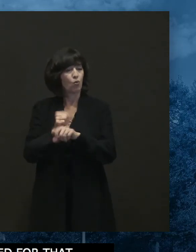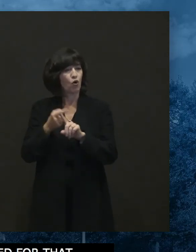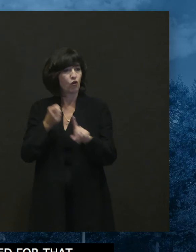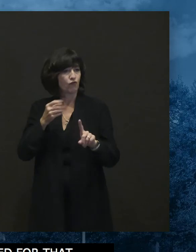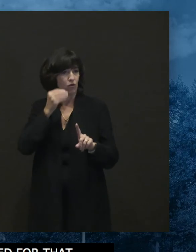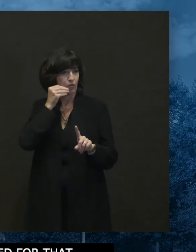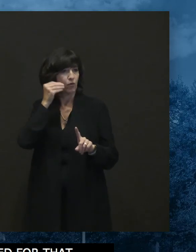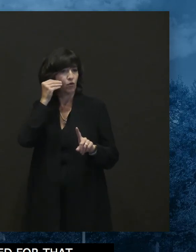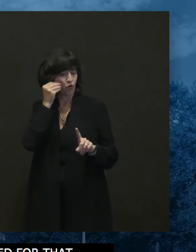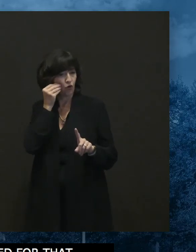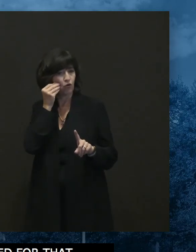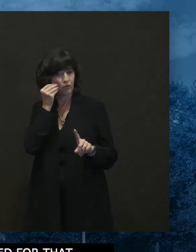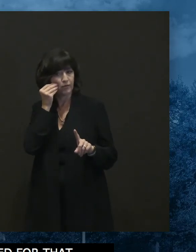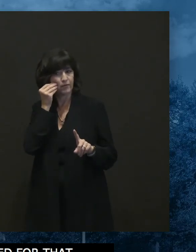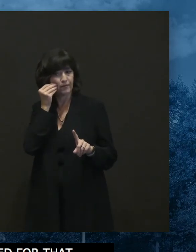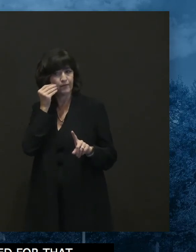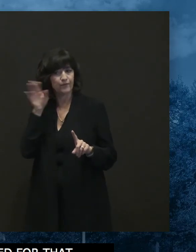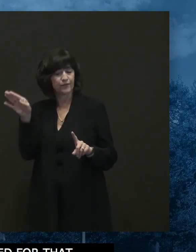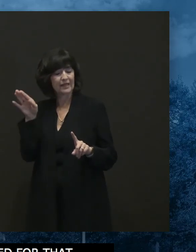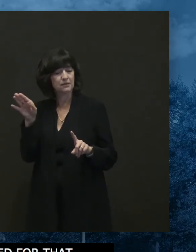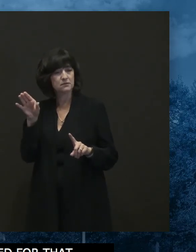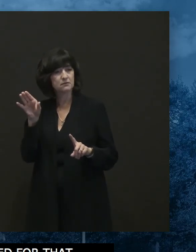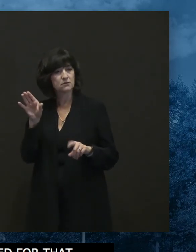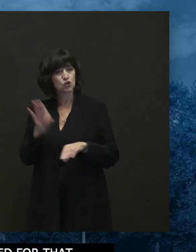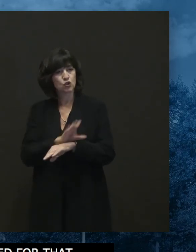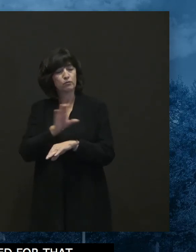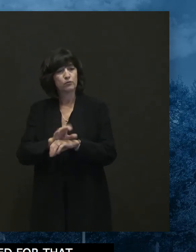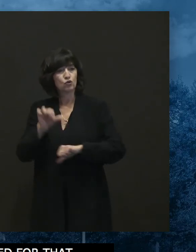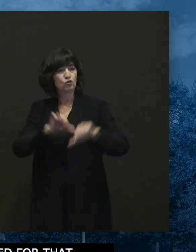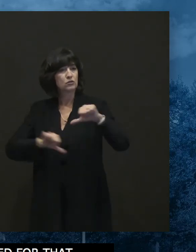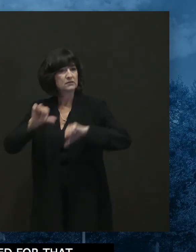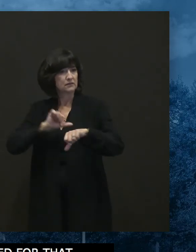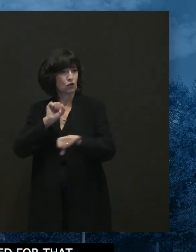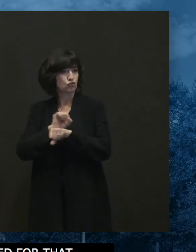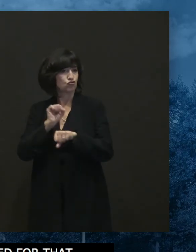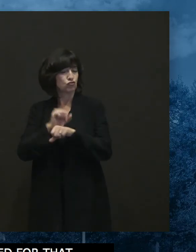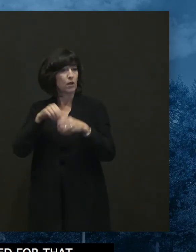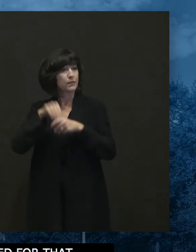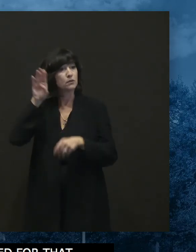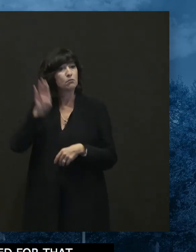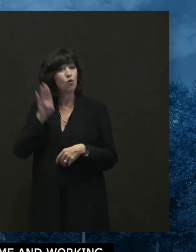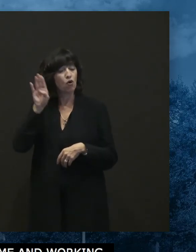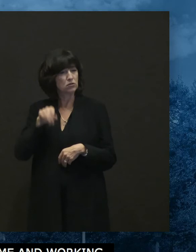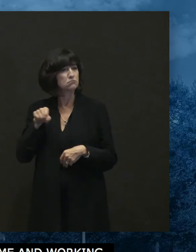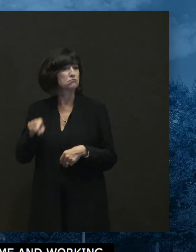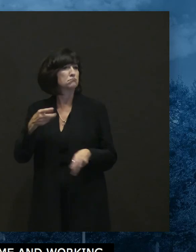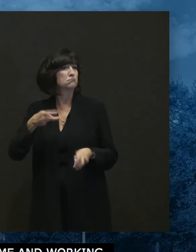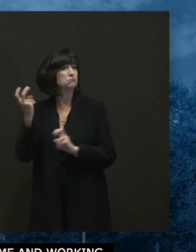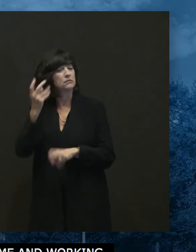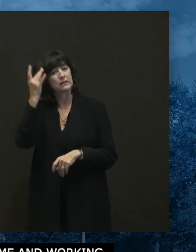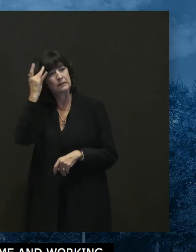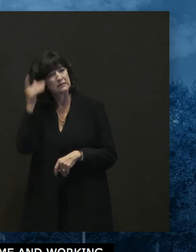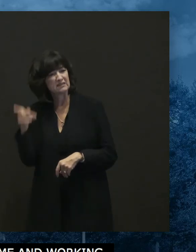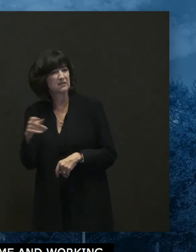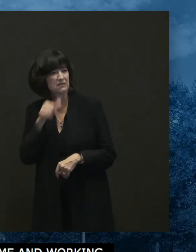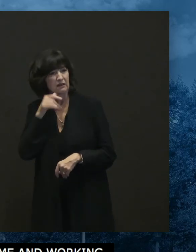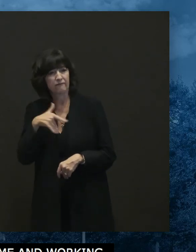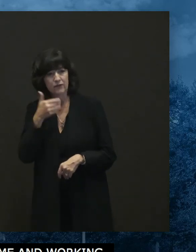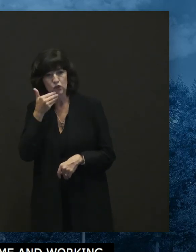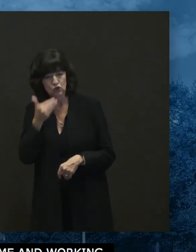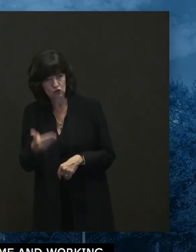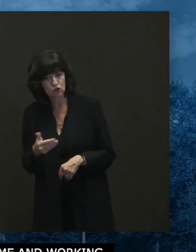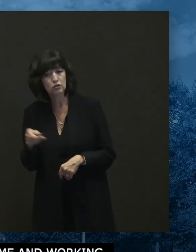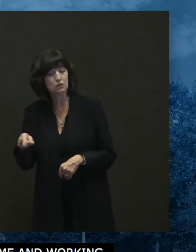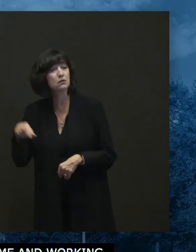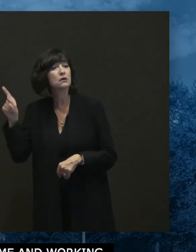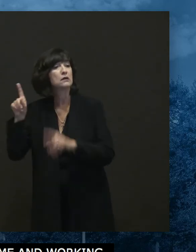from his computer science job in Boston, was feeling sick, and so he got tested, and I got tested.